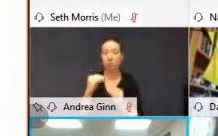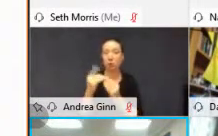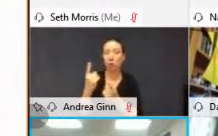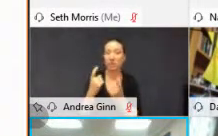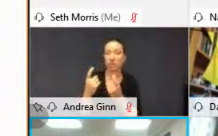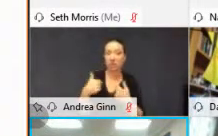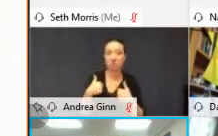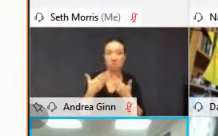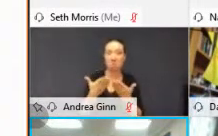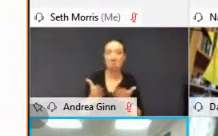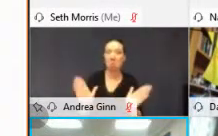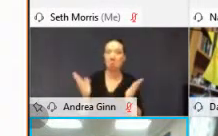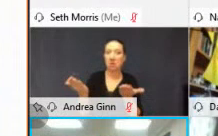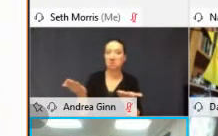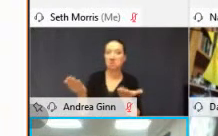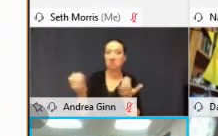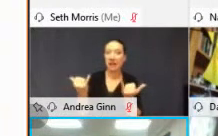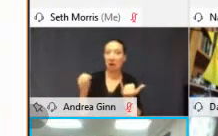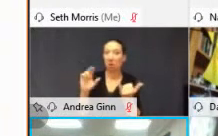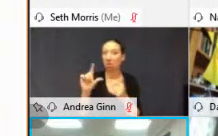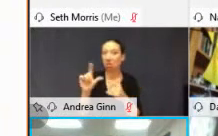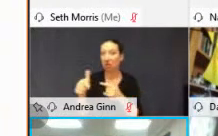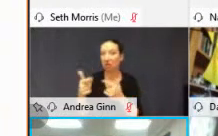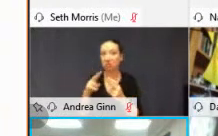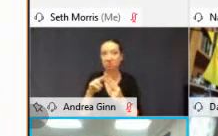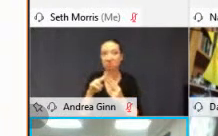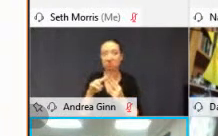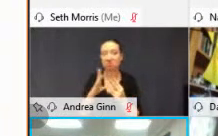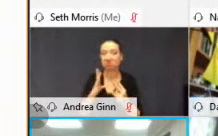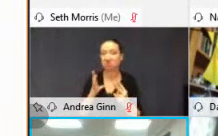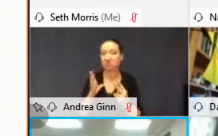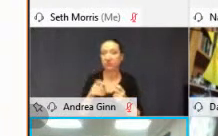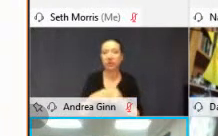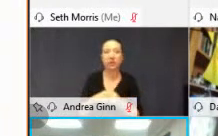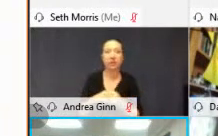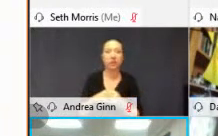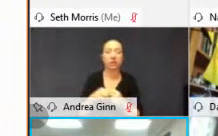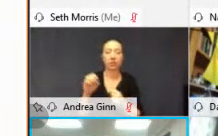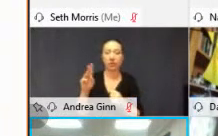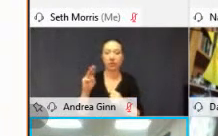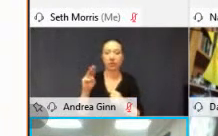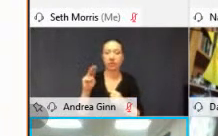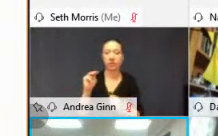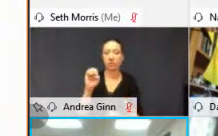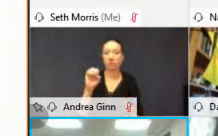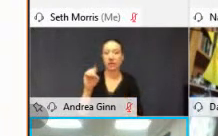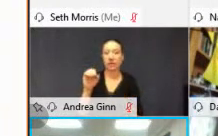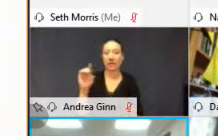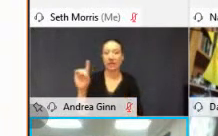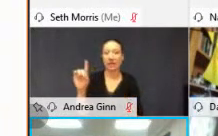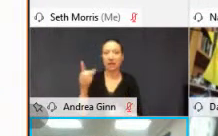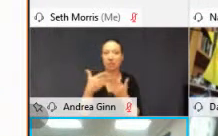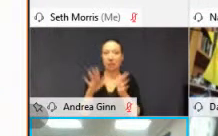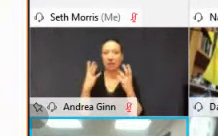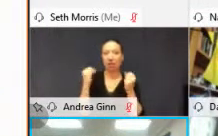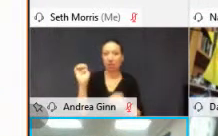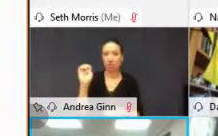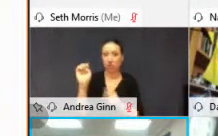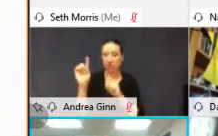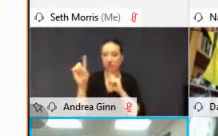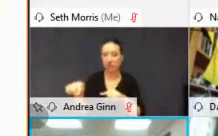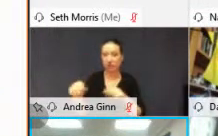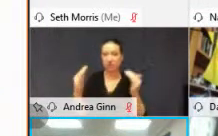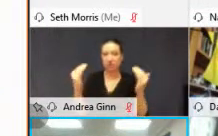those now or later. So in addition to the Medicaid public health emergency response, many of our staff